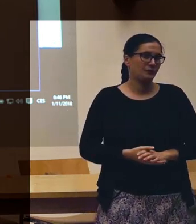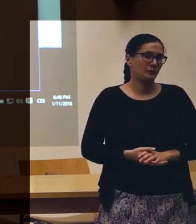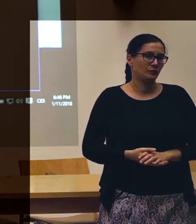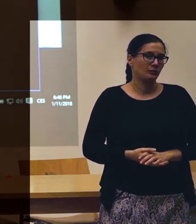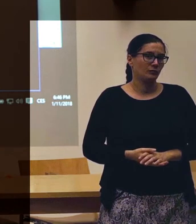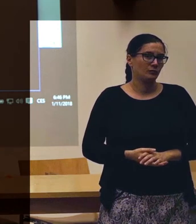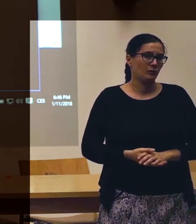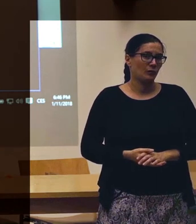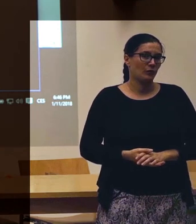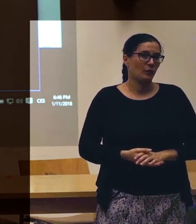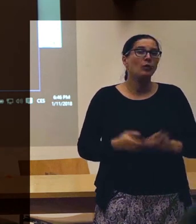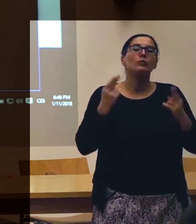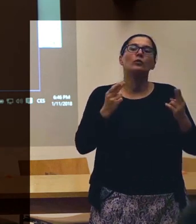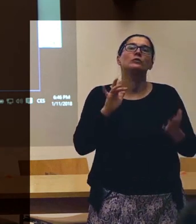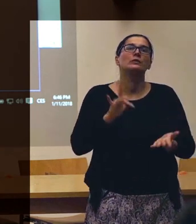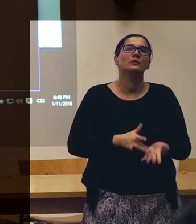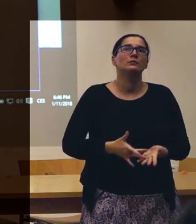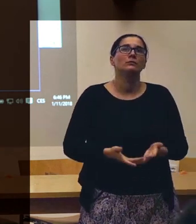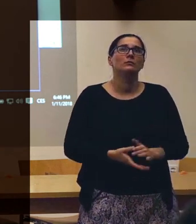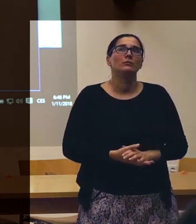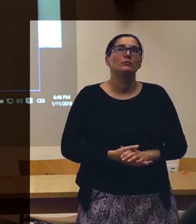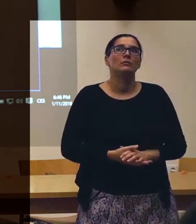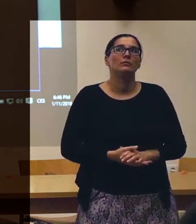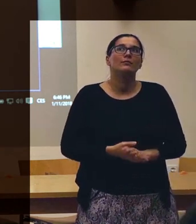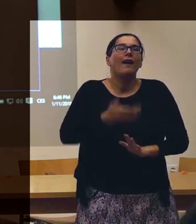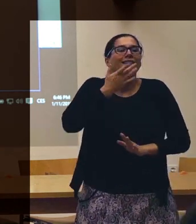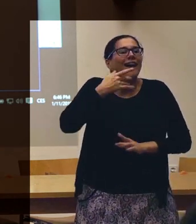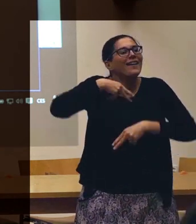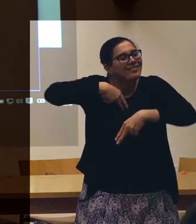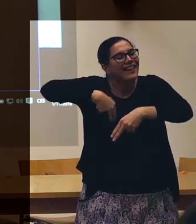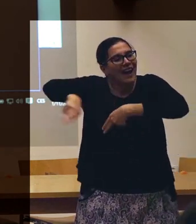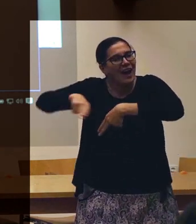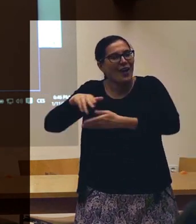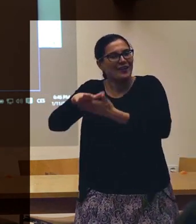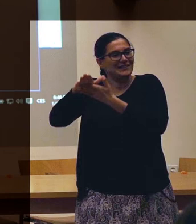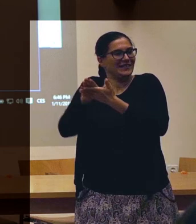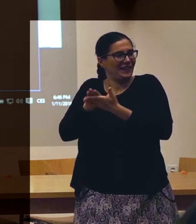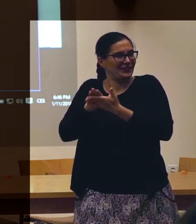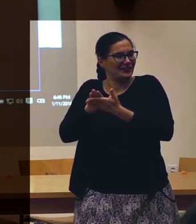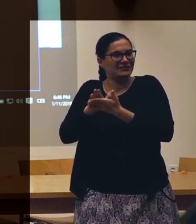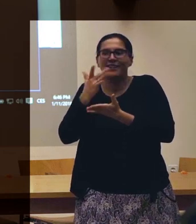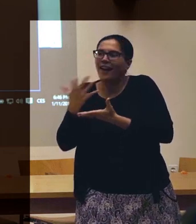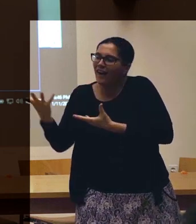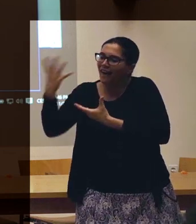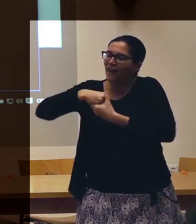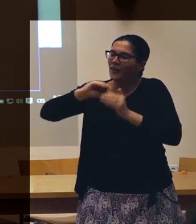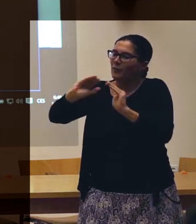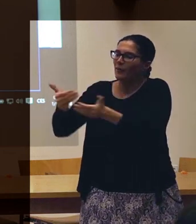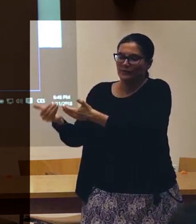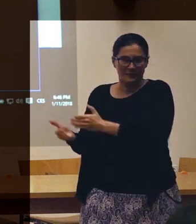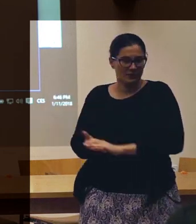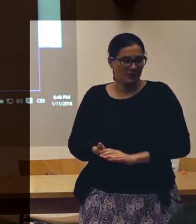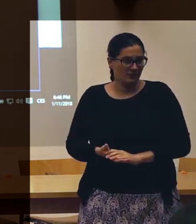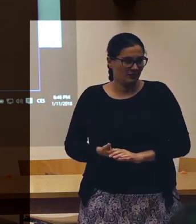It's about how to start dialogue with other person and how to involve into your